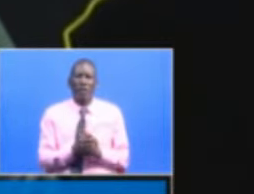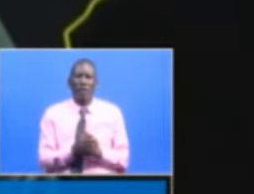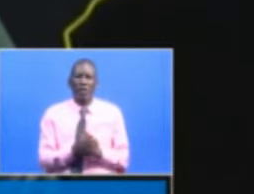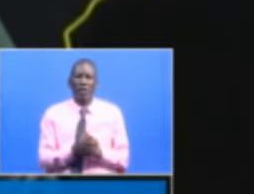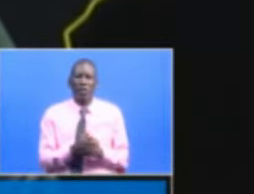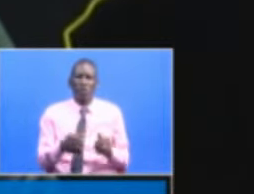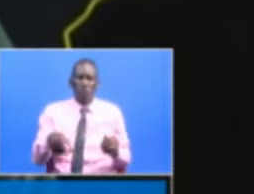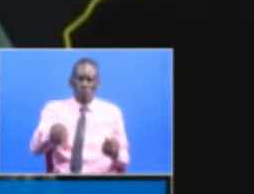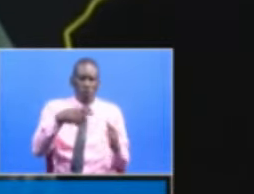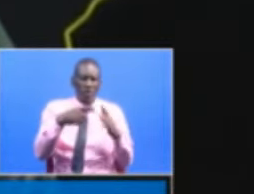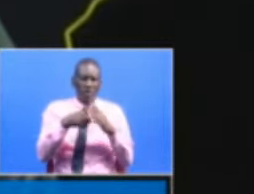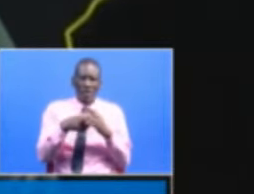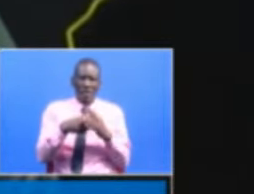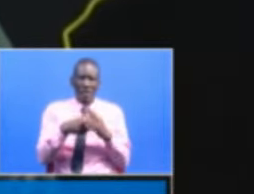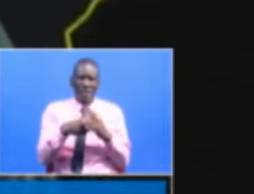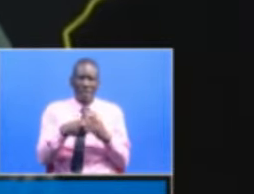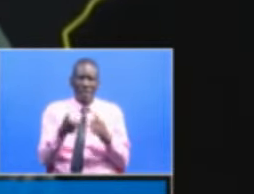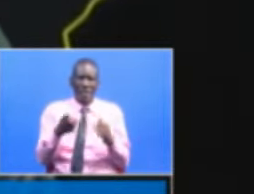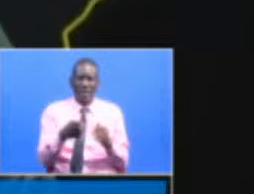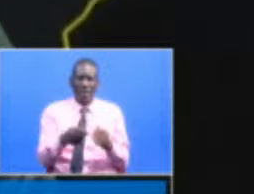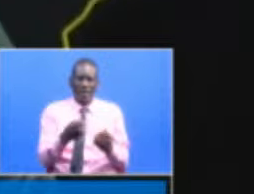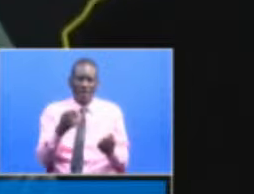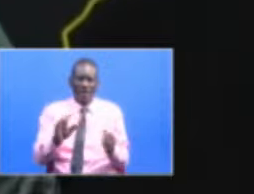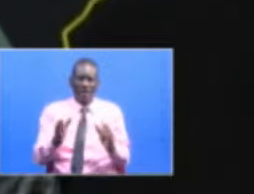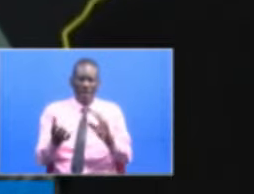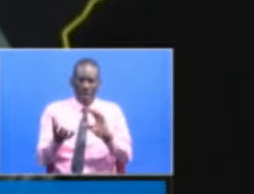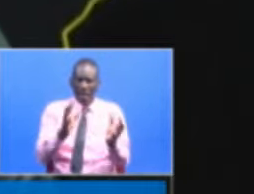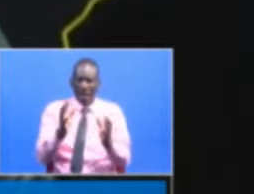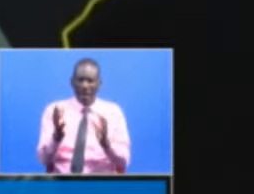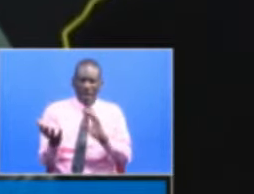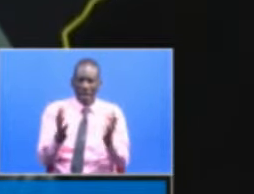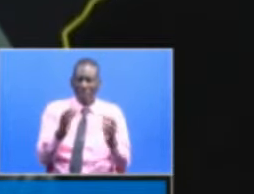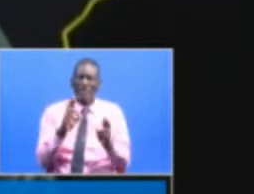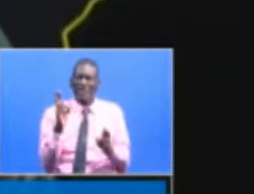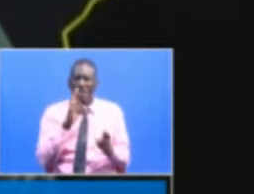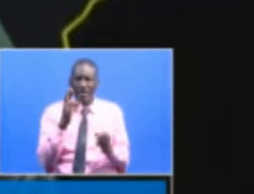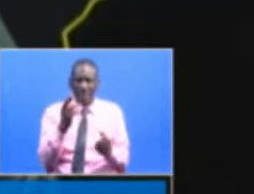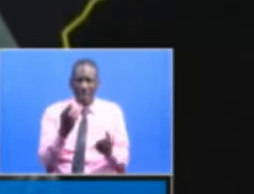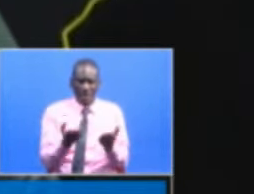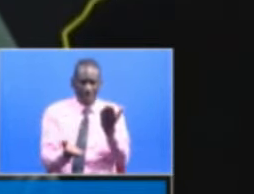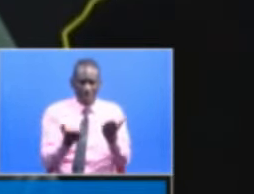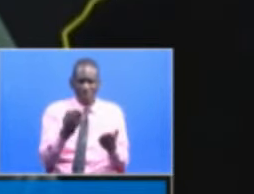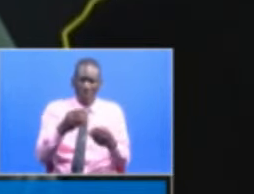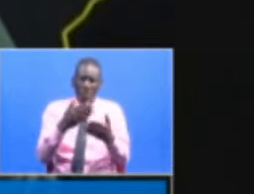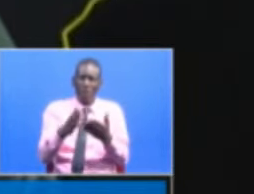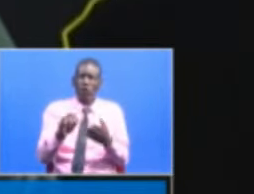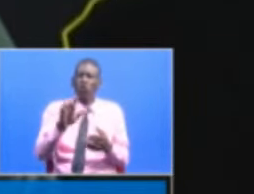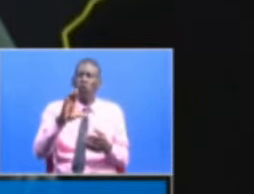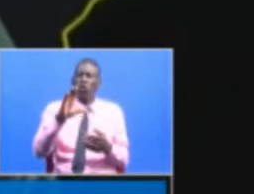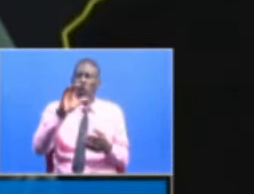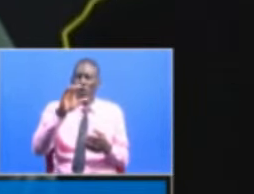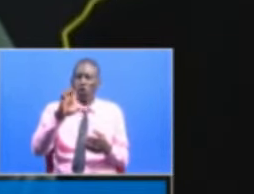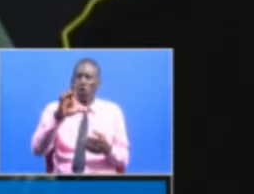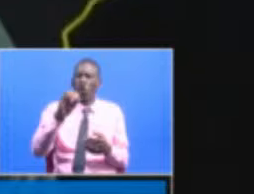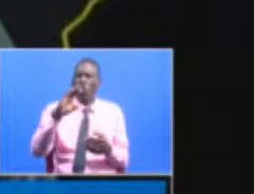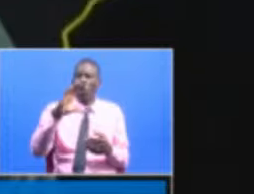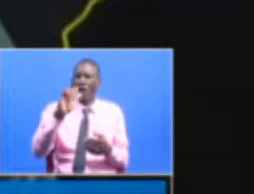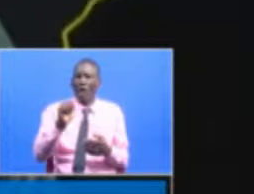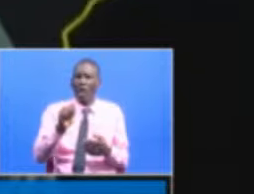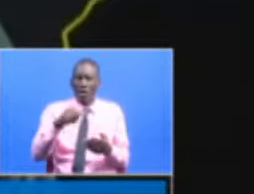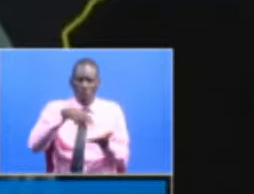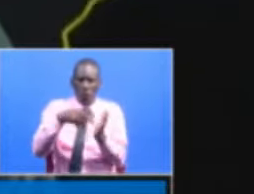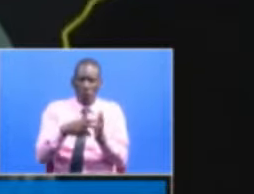starting the participatory climate risk assessment. Mm. That is part of the FLOCA project. And in that way, we went from ward to ward. We